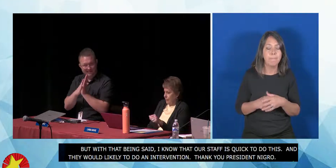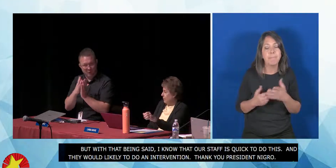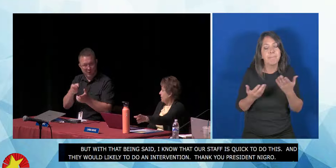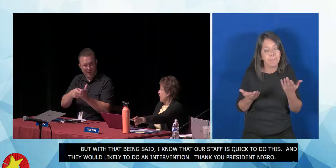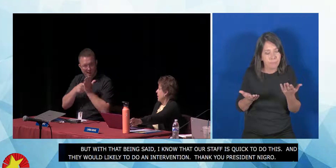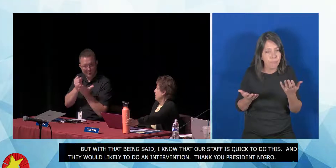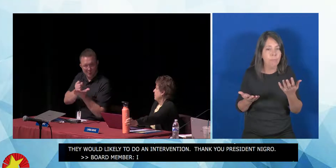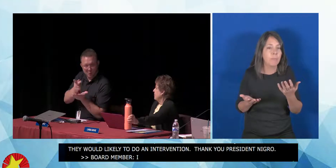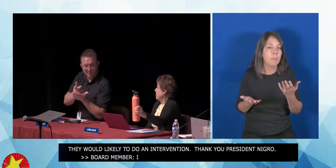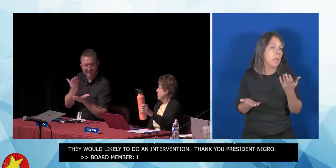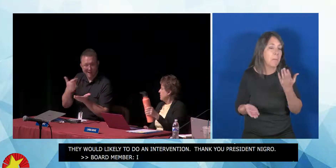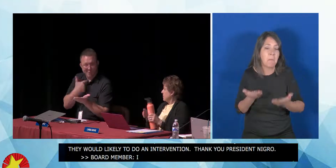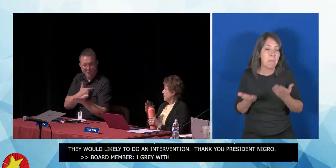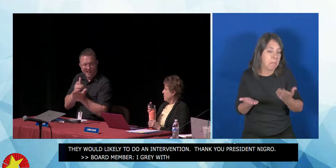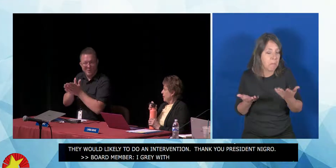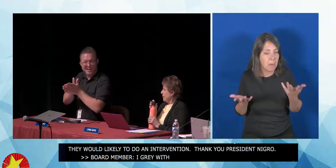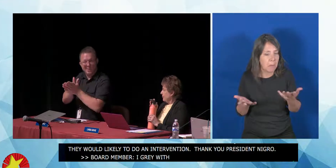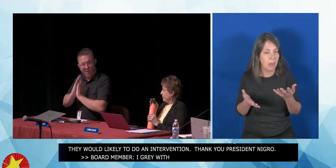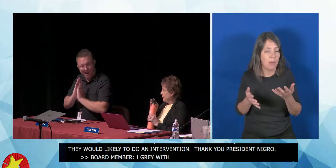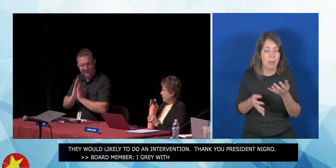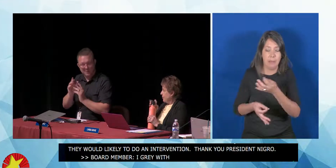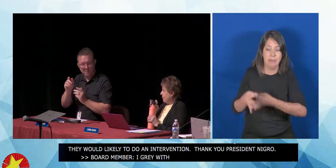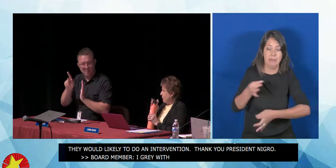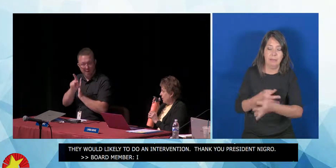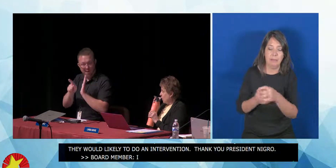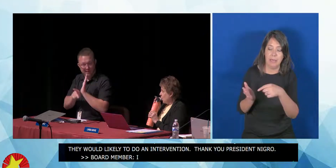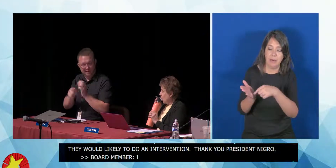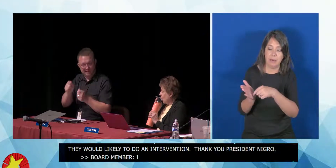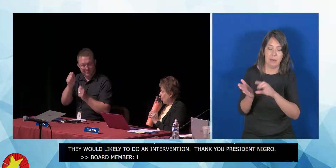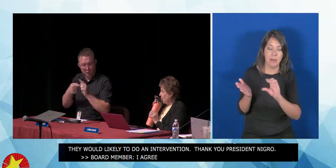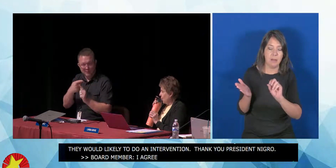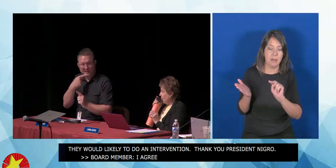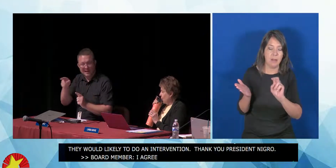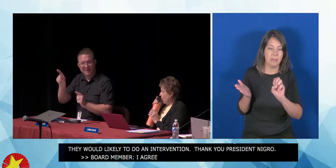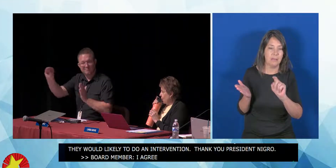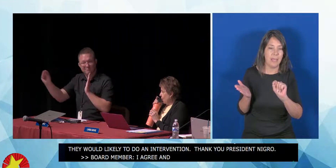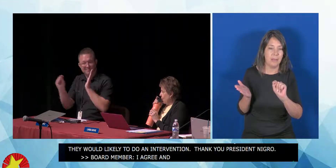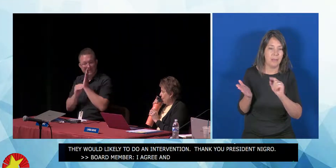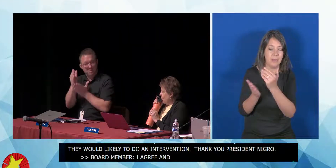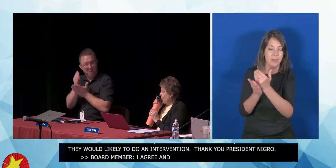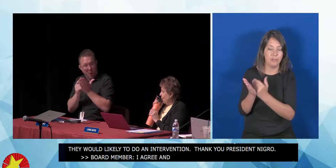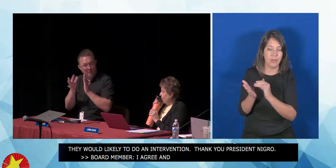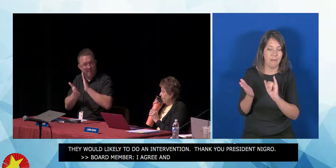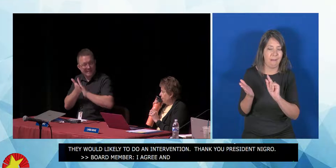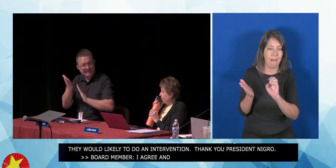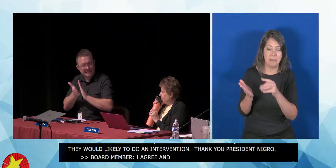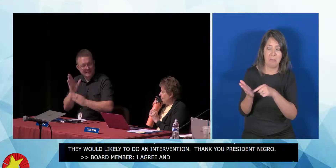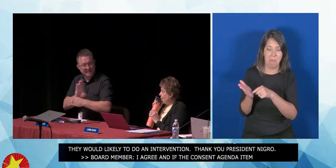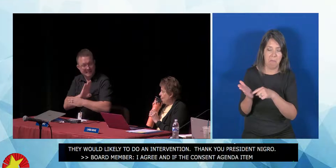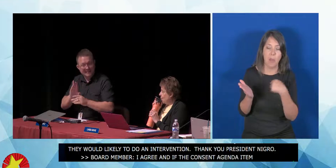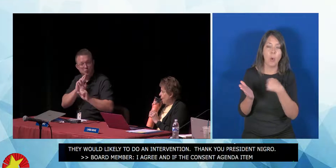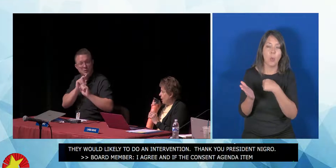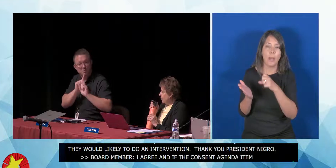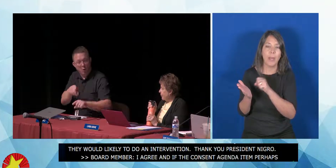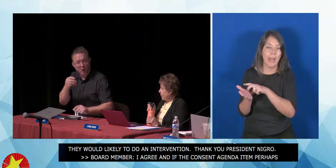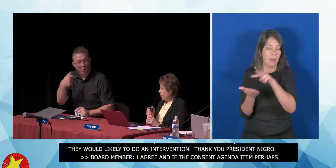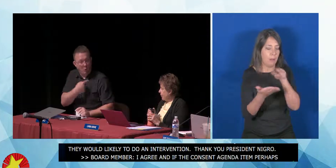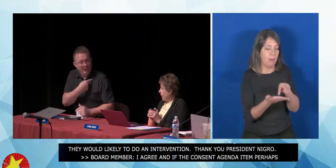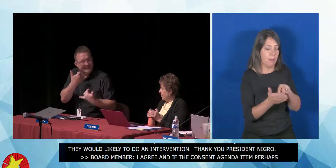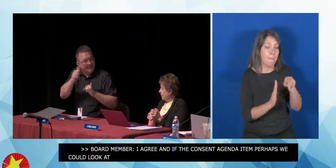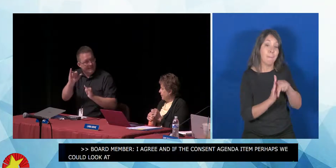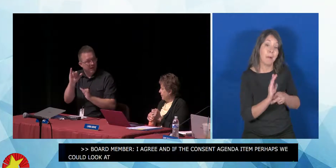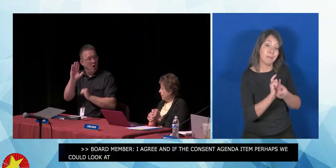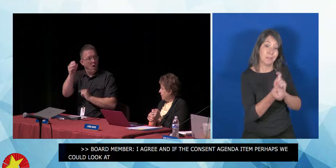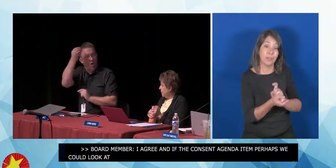instead of a consent agenda item, perhaps we could look at a policy change to say that it would